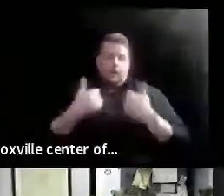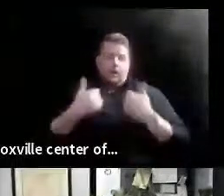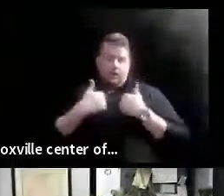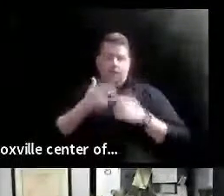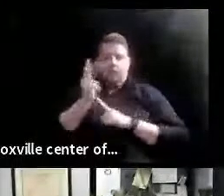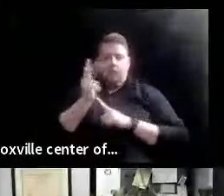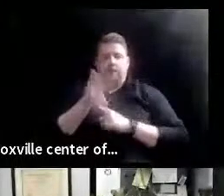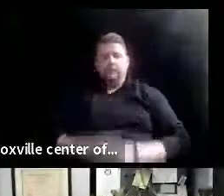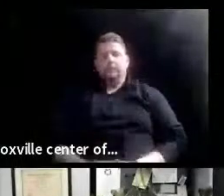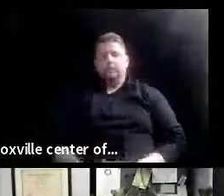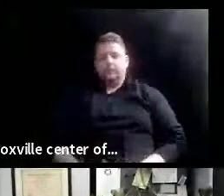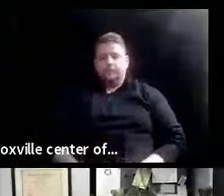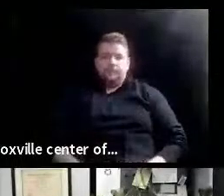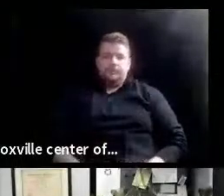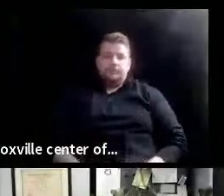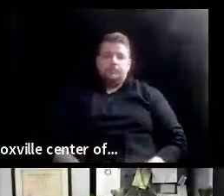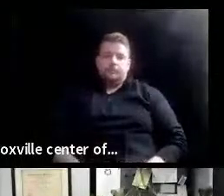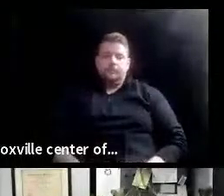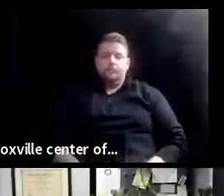3 minutes.